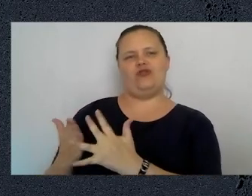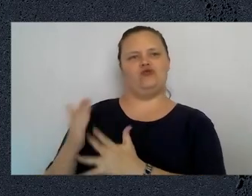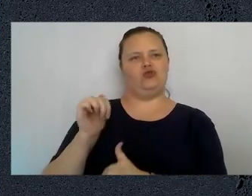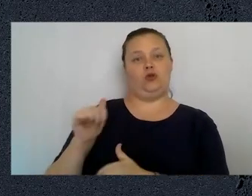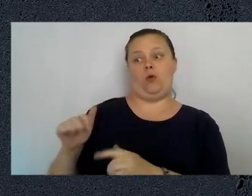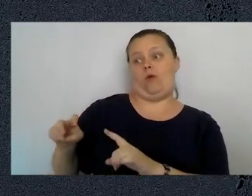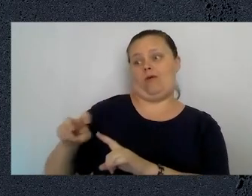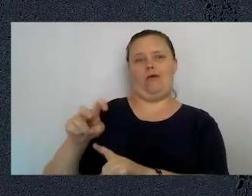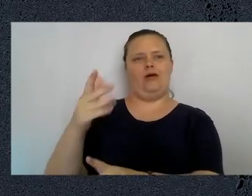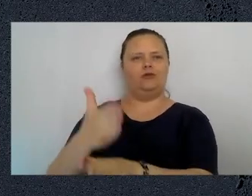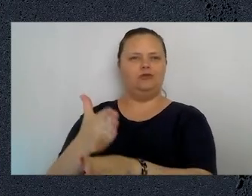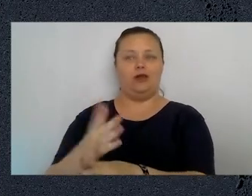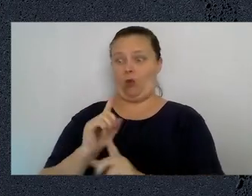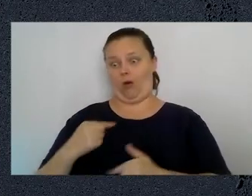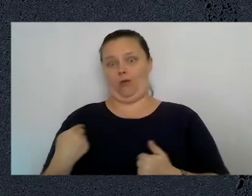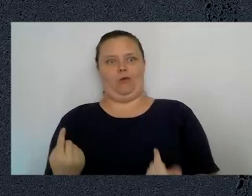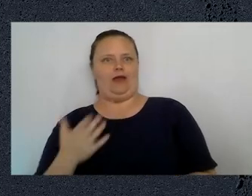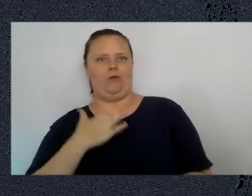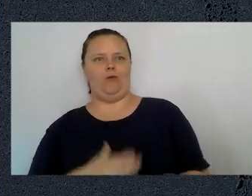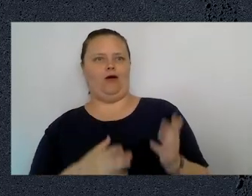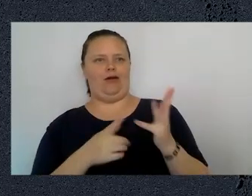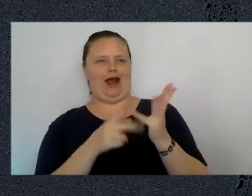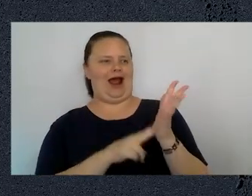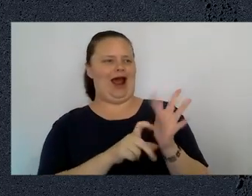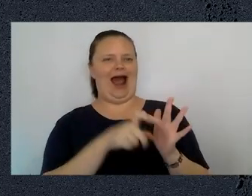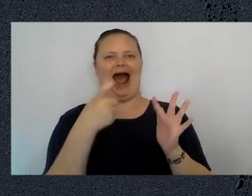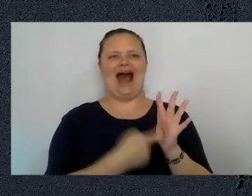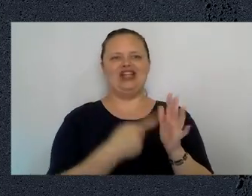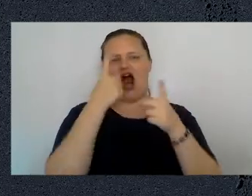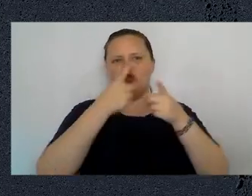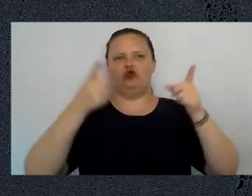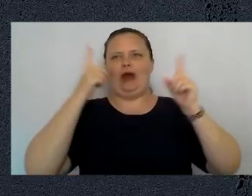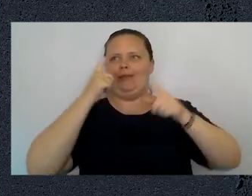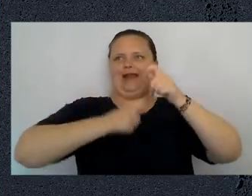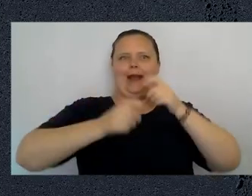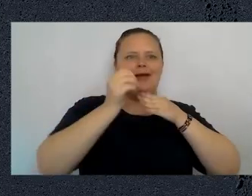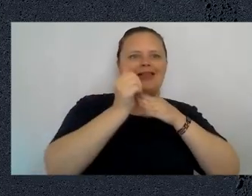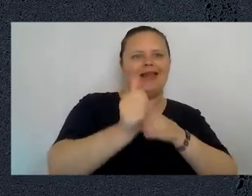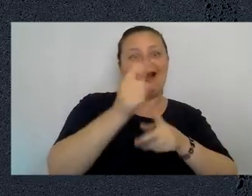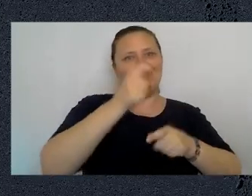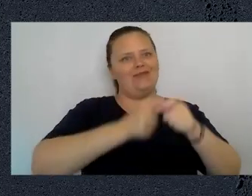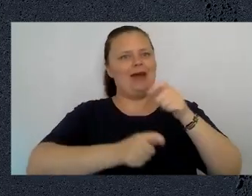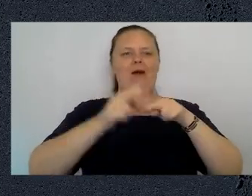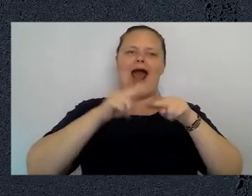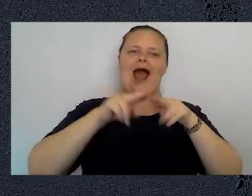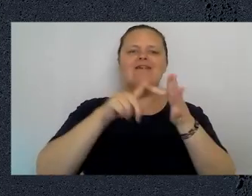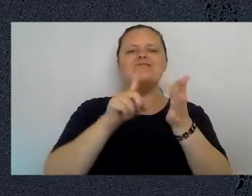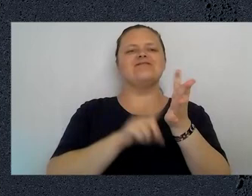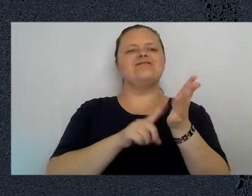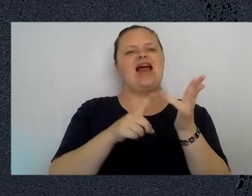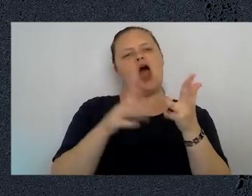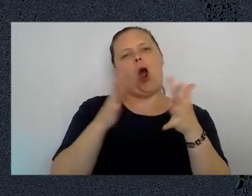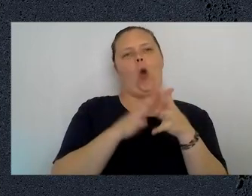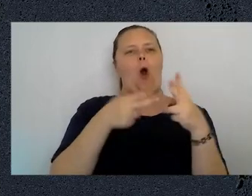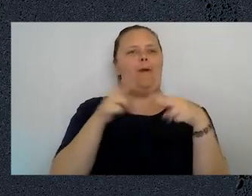do. We want undergrads to become leaders and then we want them to become fellows of the academy, hopefully. And so